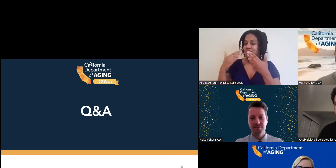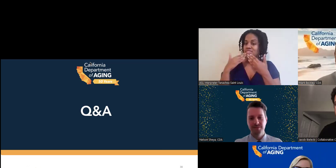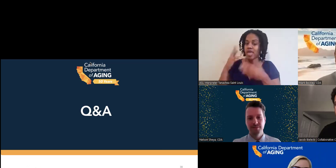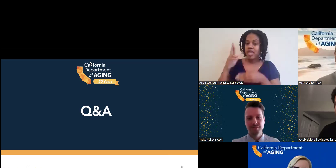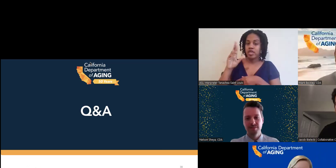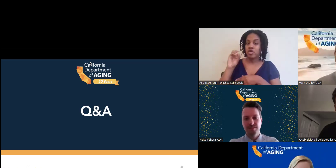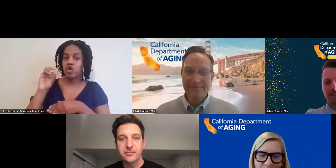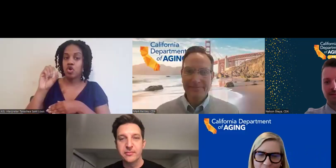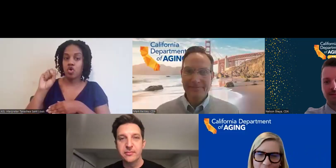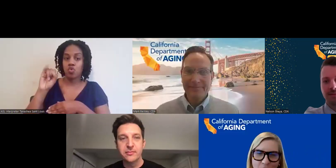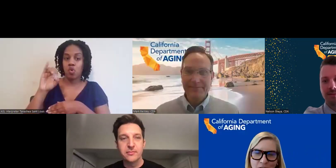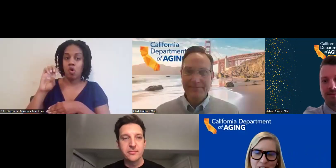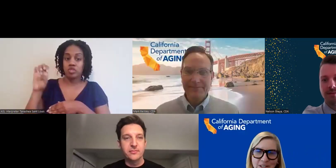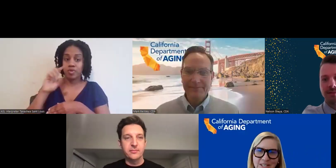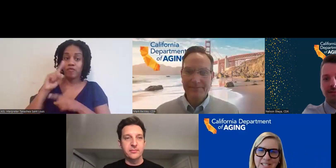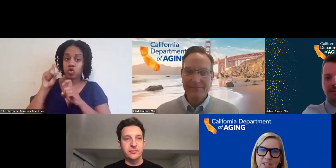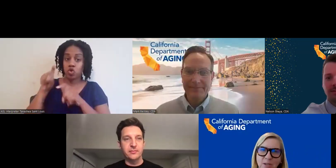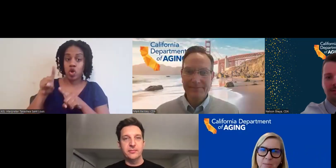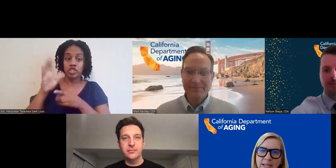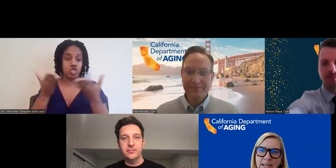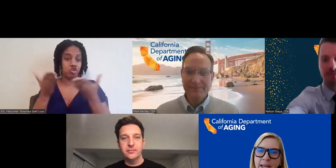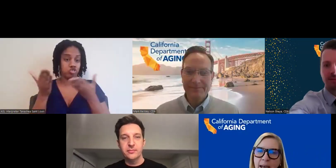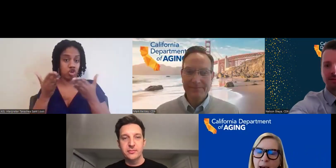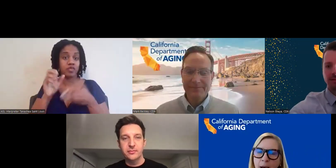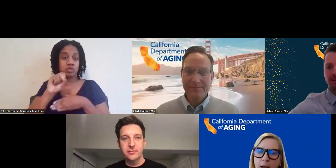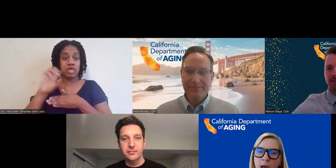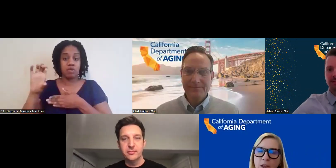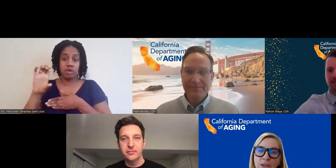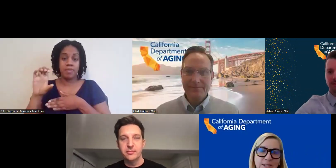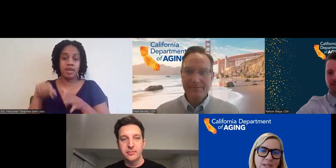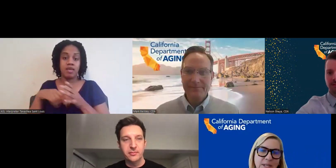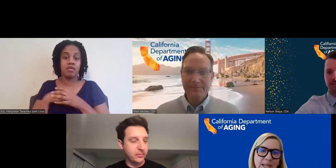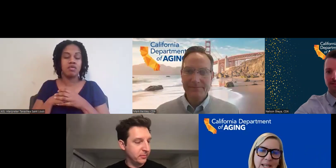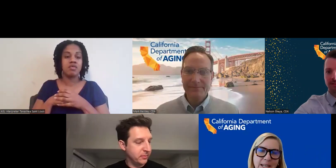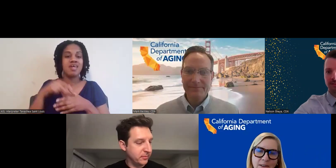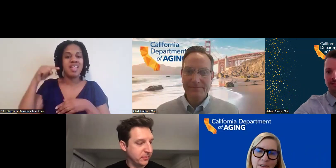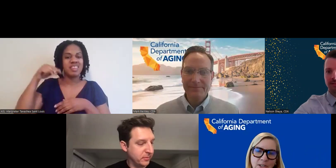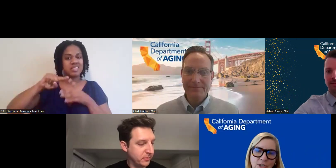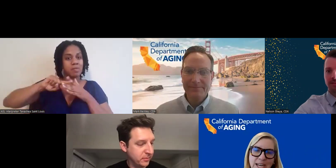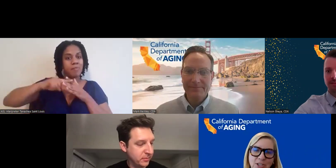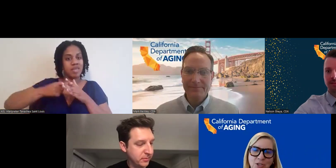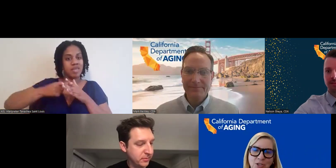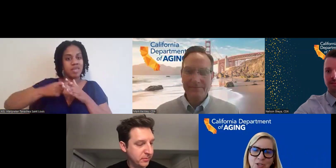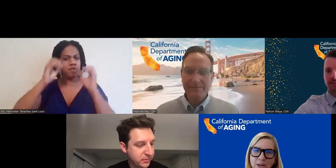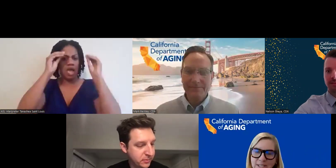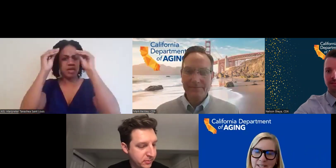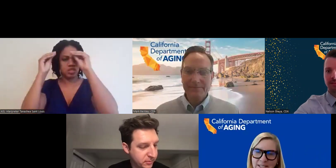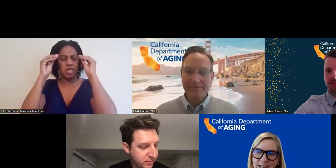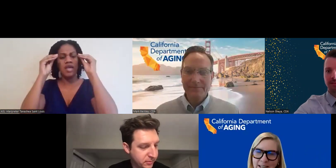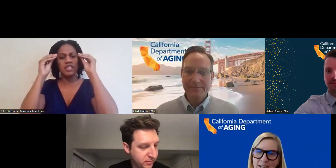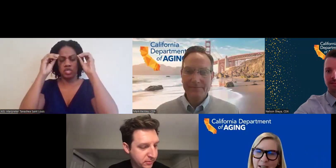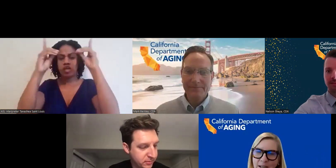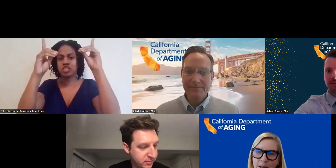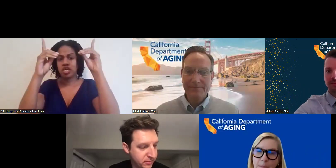your question and for your service on the steering committee. This is the beginning of an educational